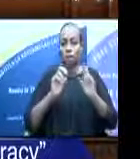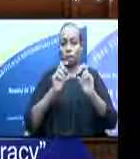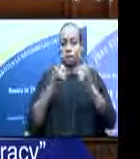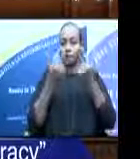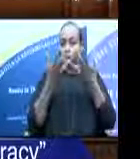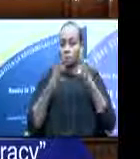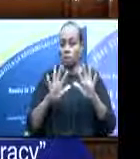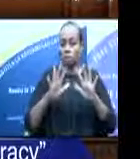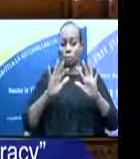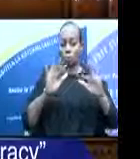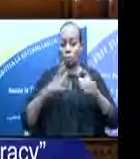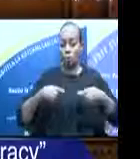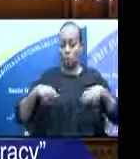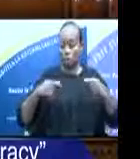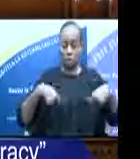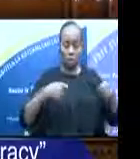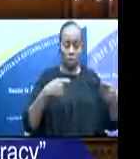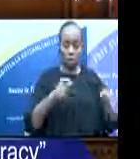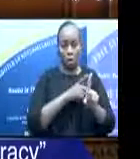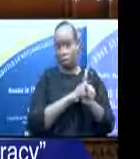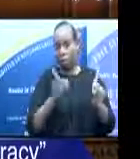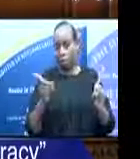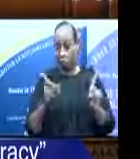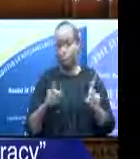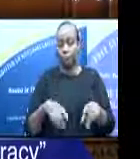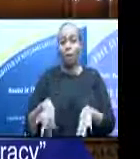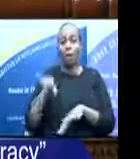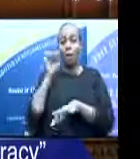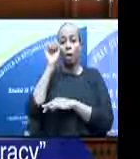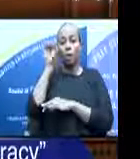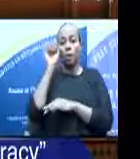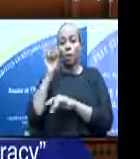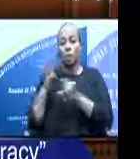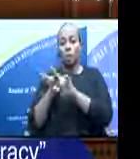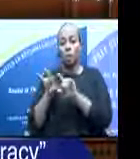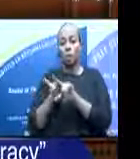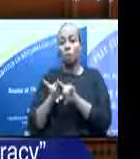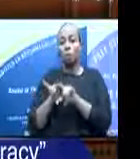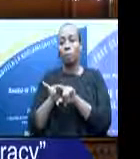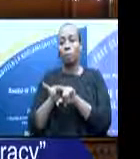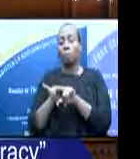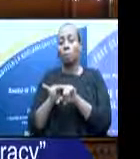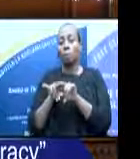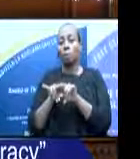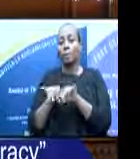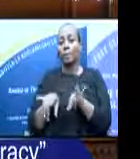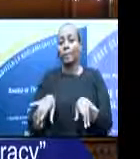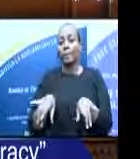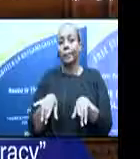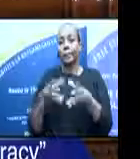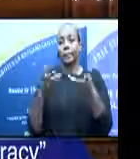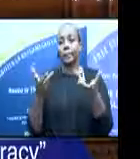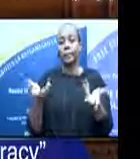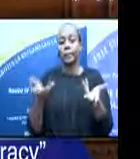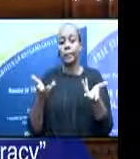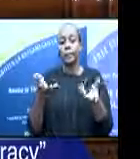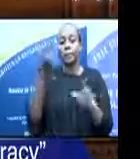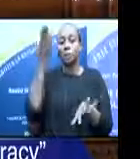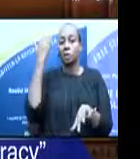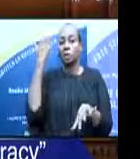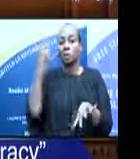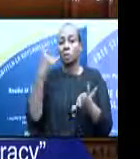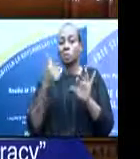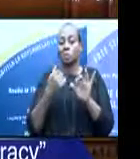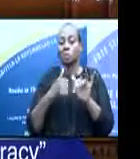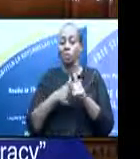irregular expenditures. Comrade, it would seem that you have taken over from the